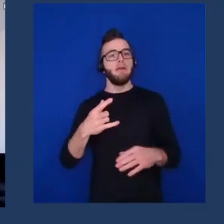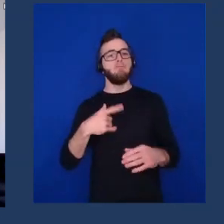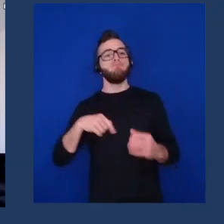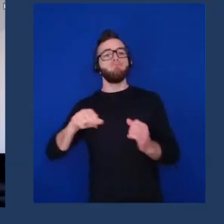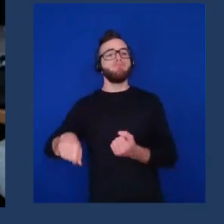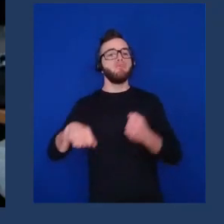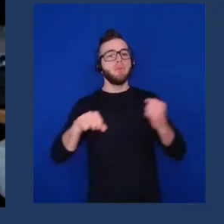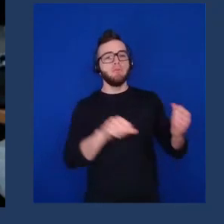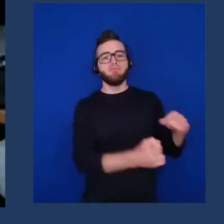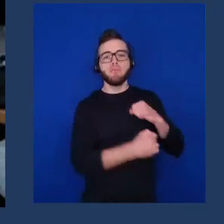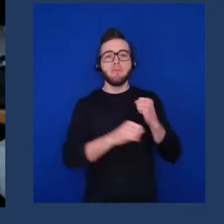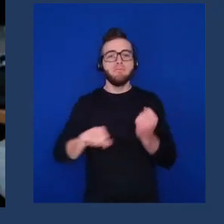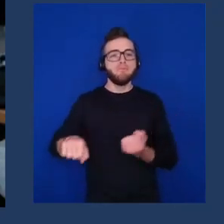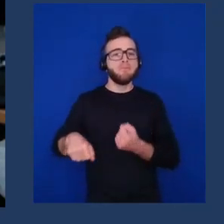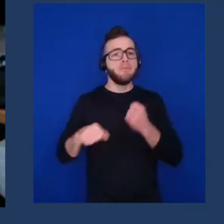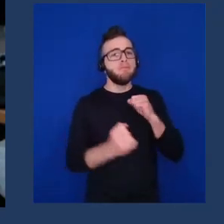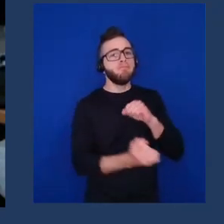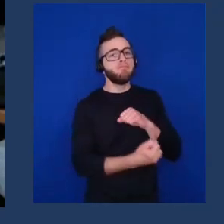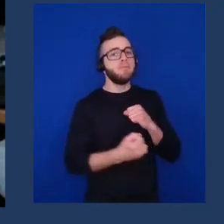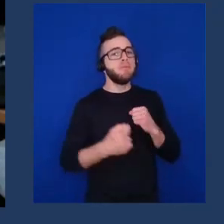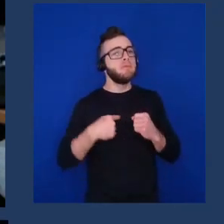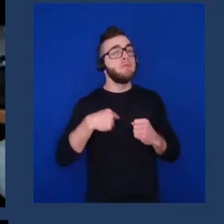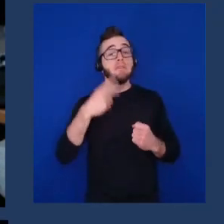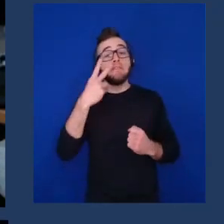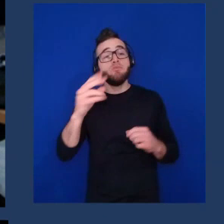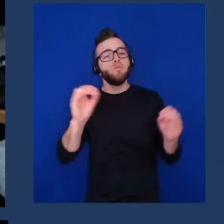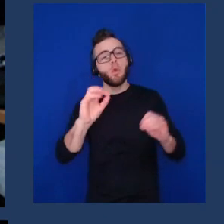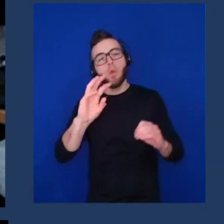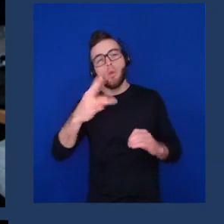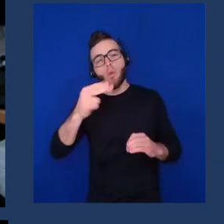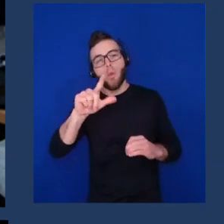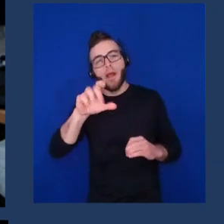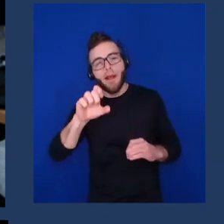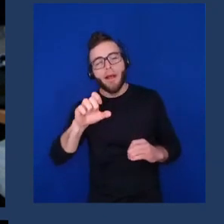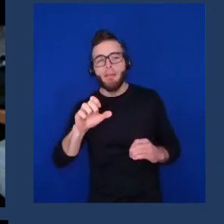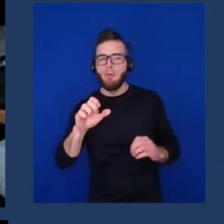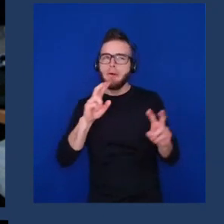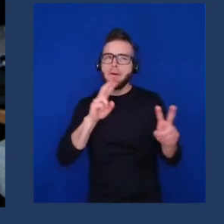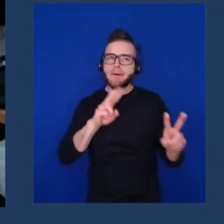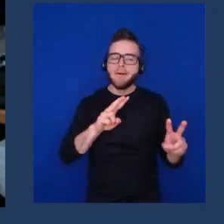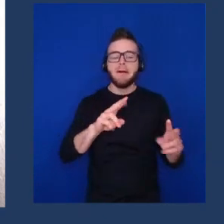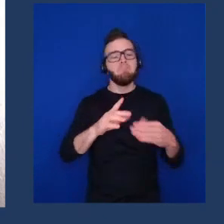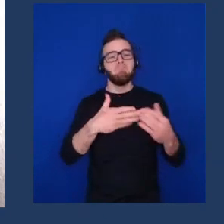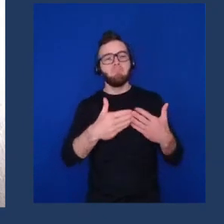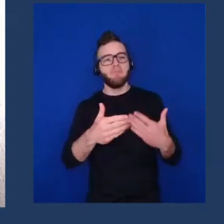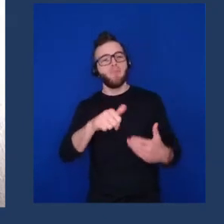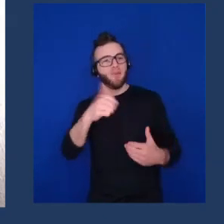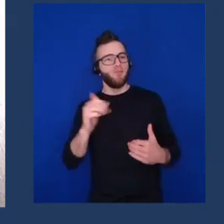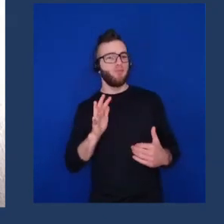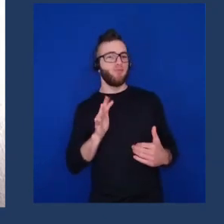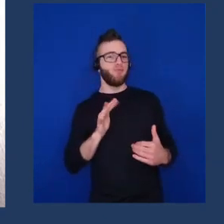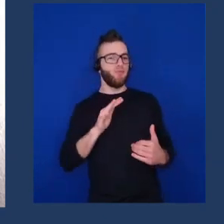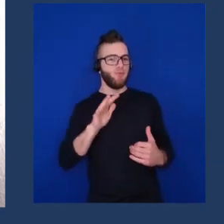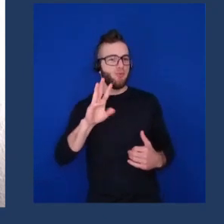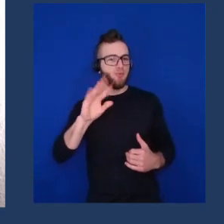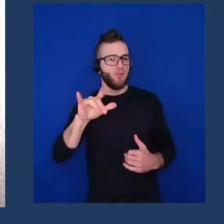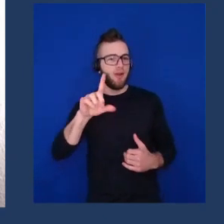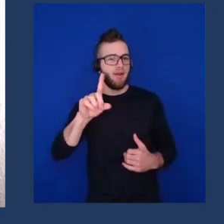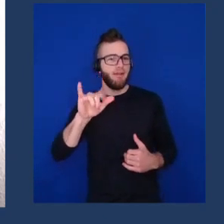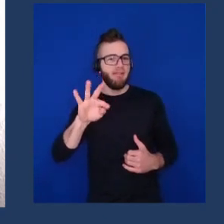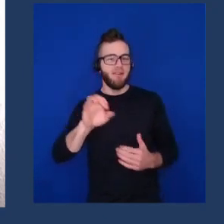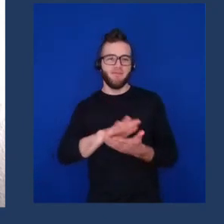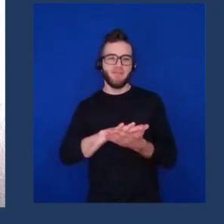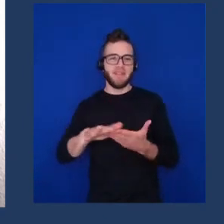was just kind of a nice, chill way to enjoy the outdoors. Very cool. And Kartik, what about you? What is your favorite birthday